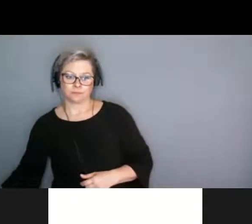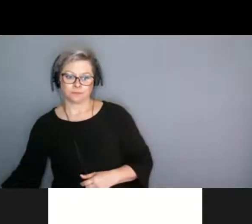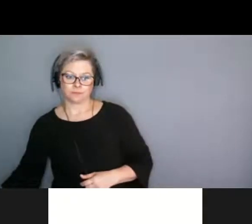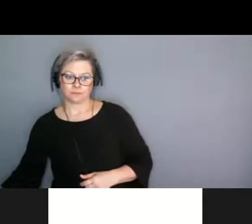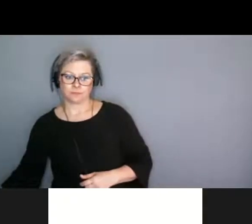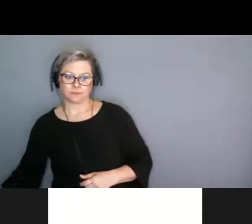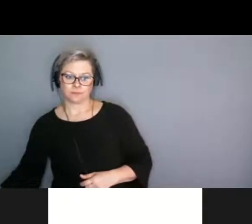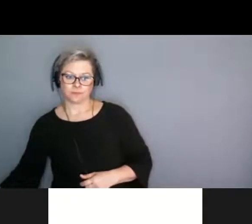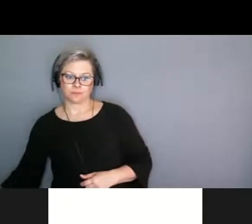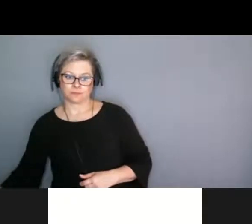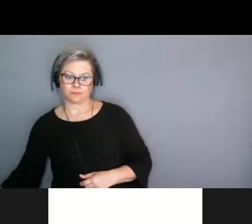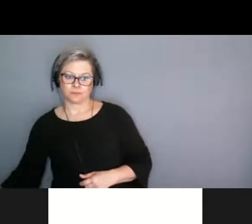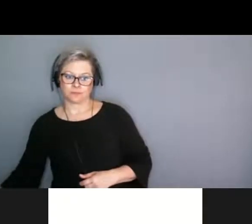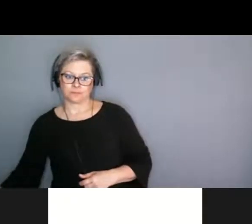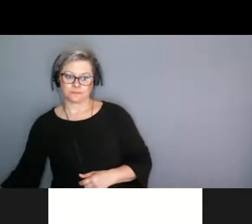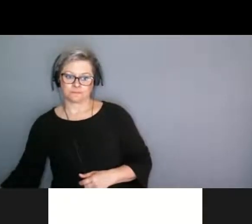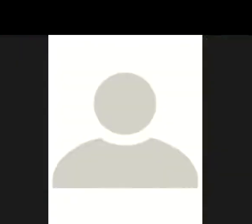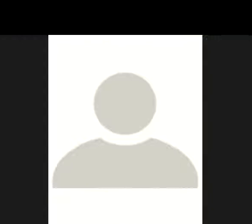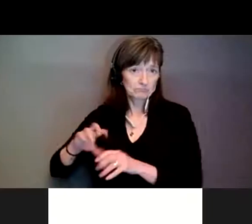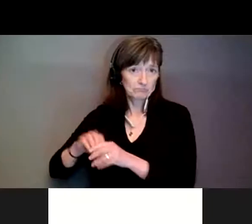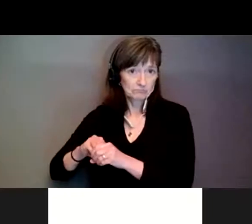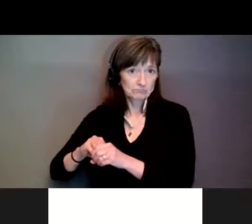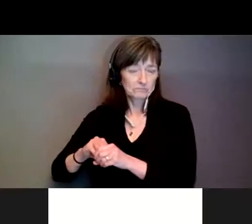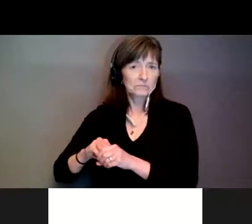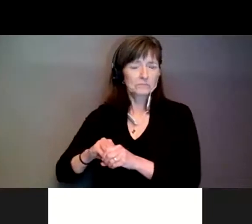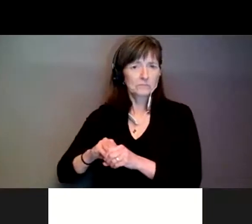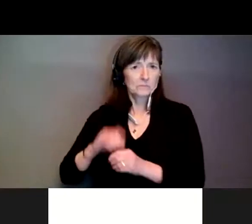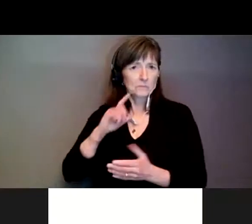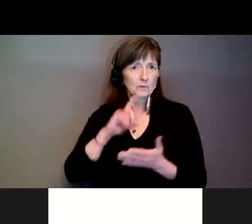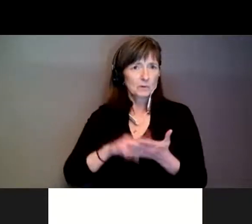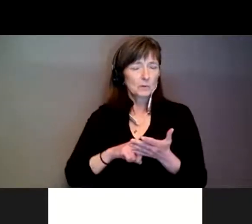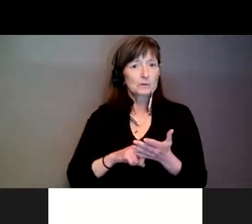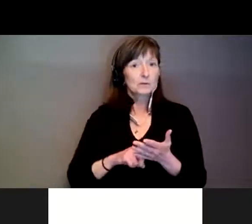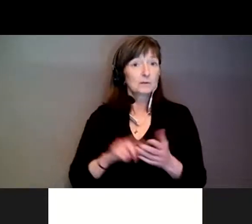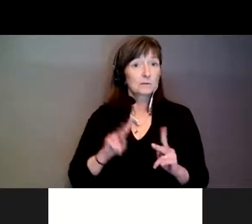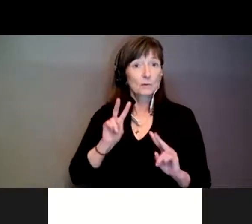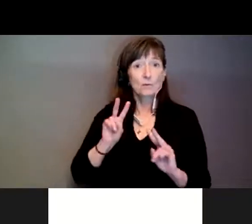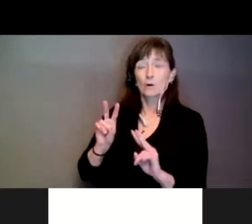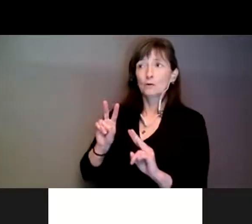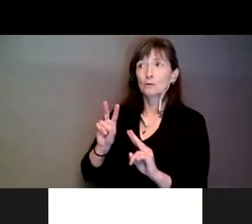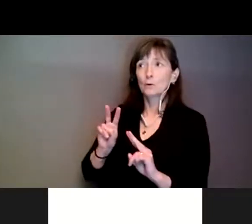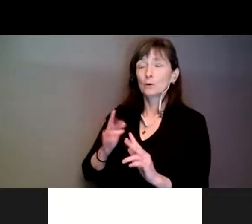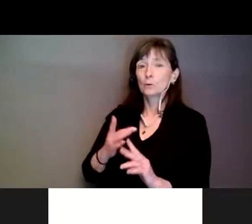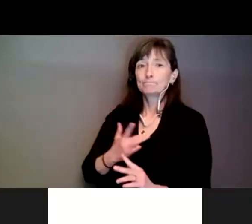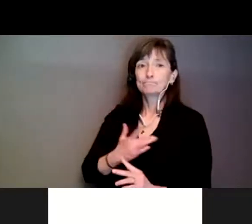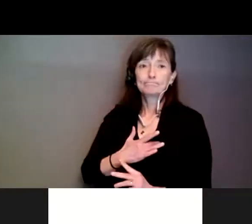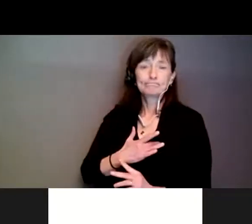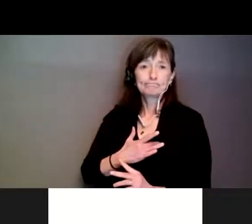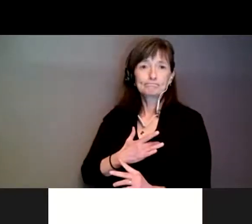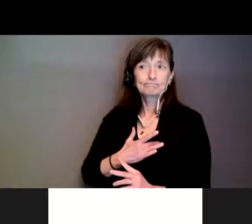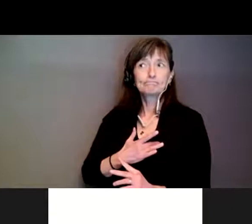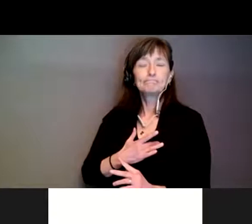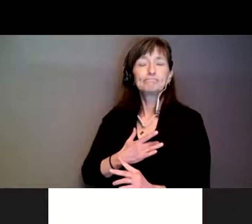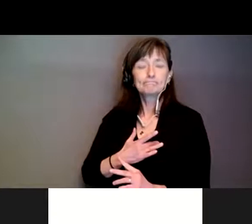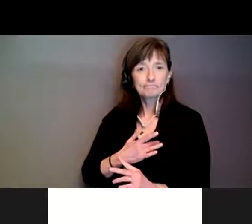plays really do touch people, and and that there is change that